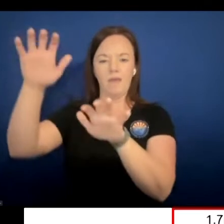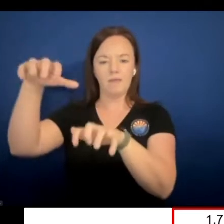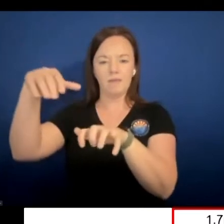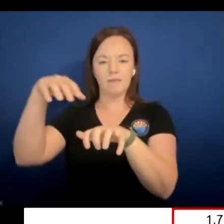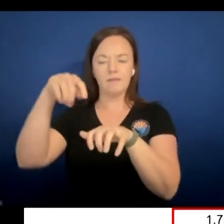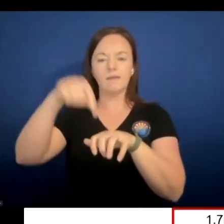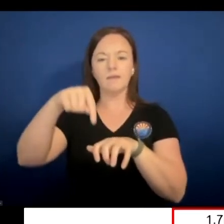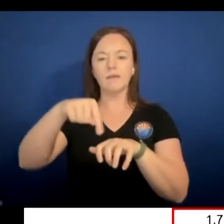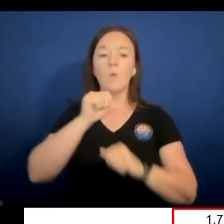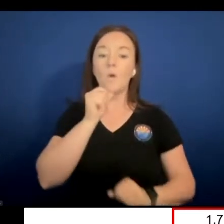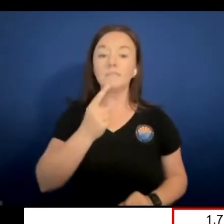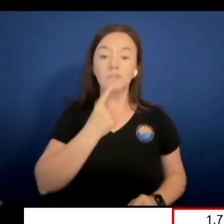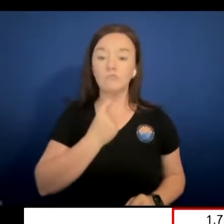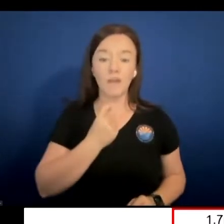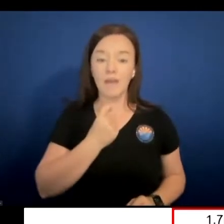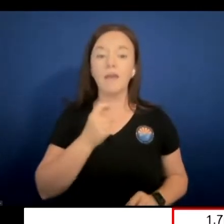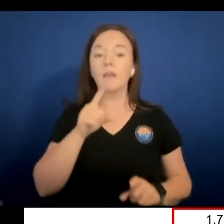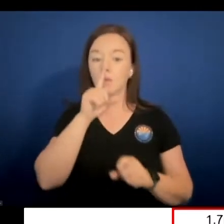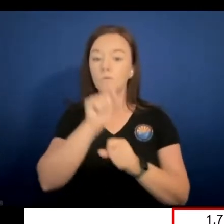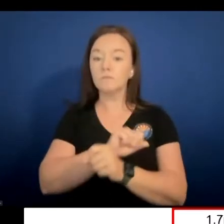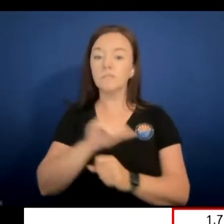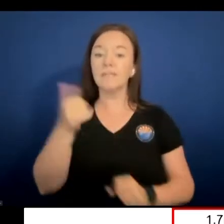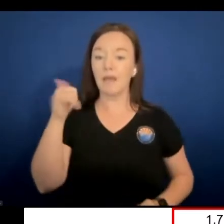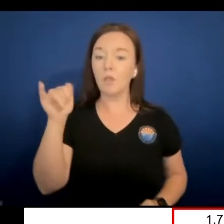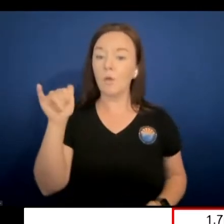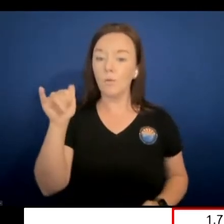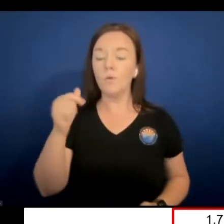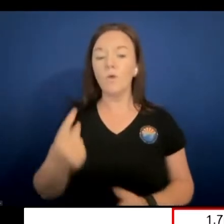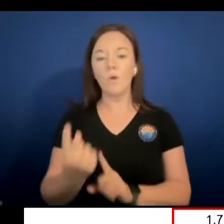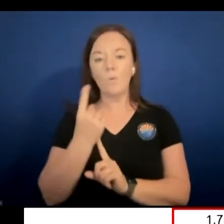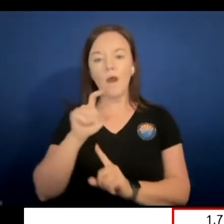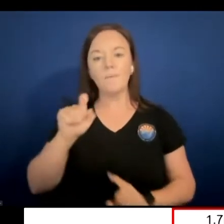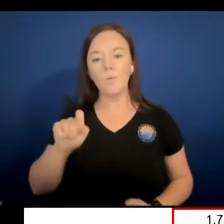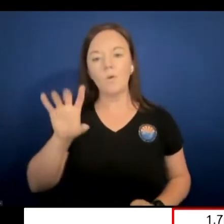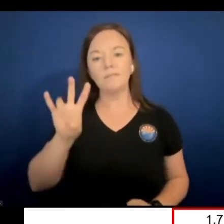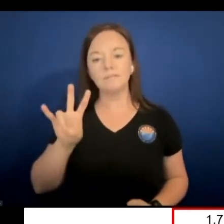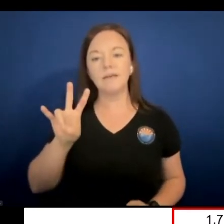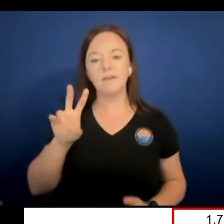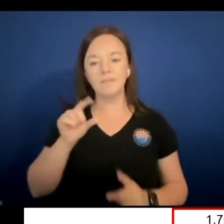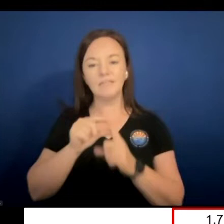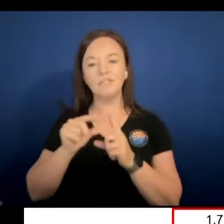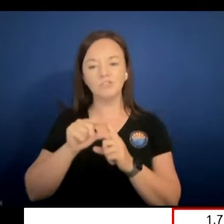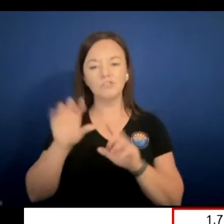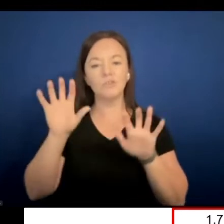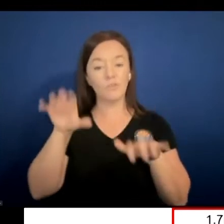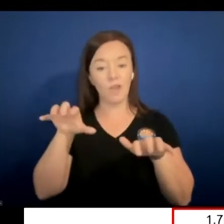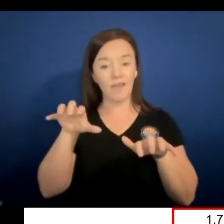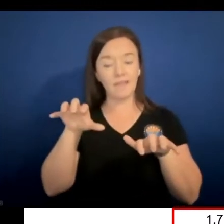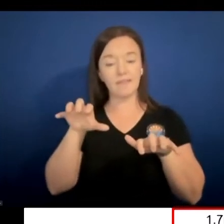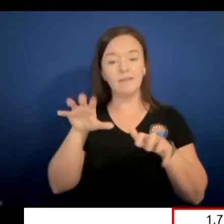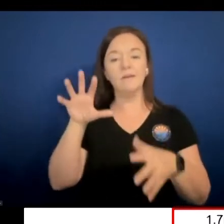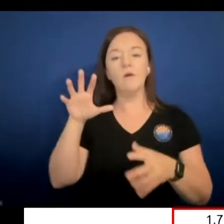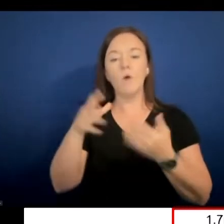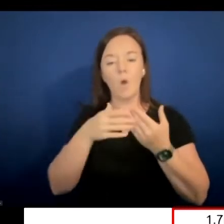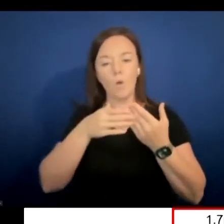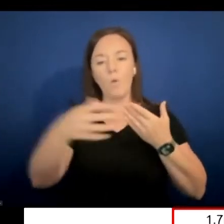red, it was the yellow. And we got 1.7 inches of rain in an 8-hour